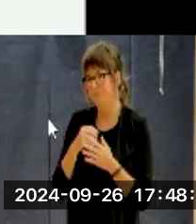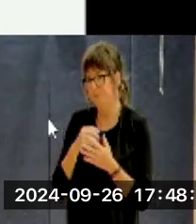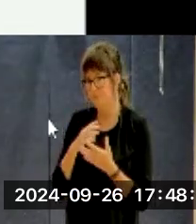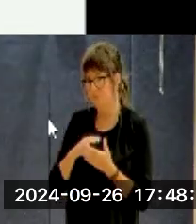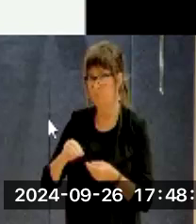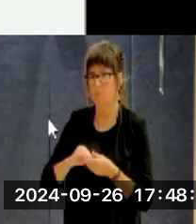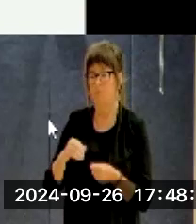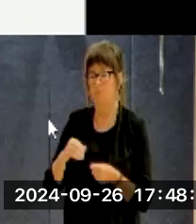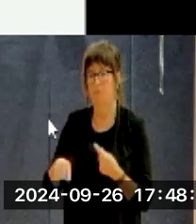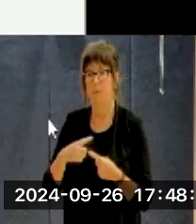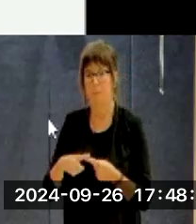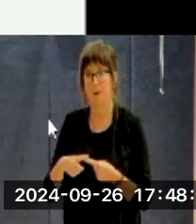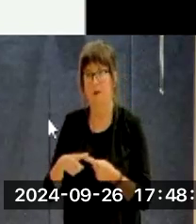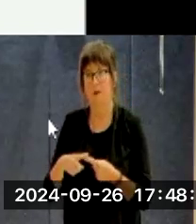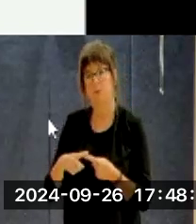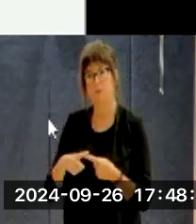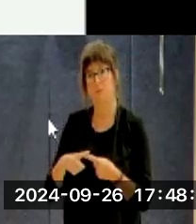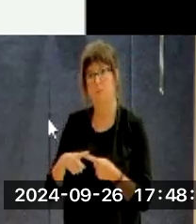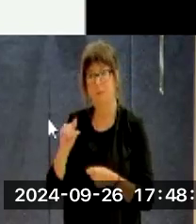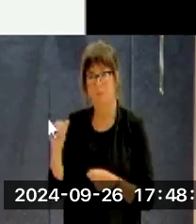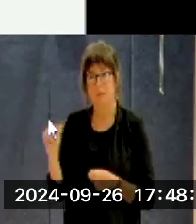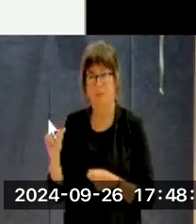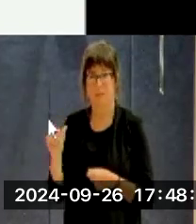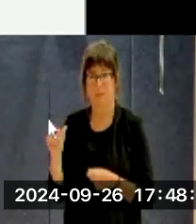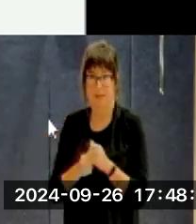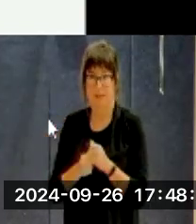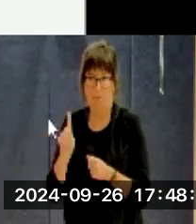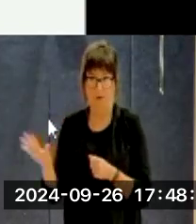about, disability is everywhere.